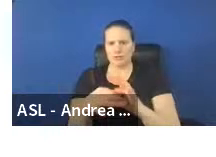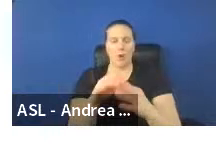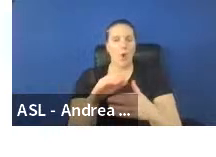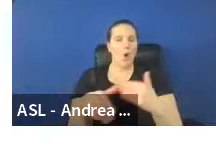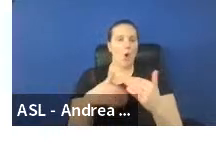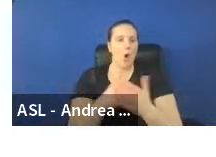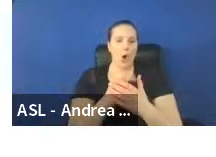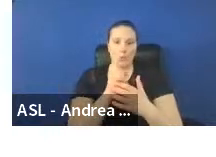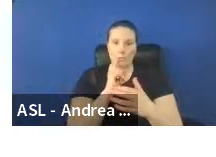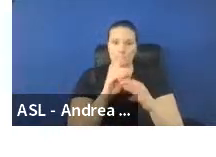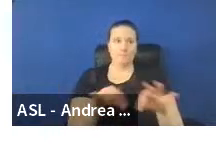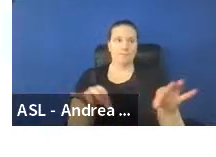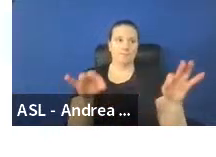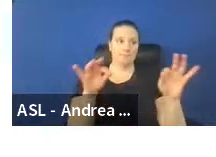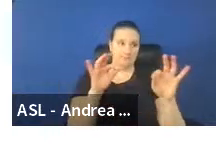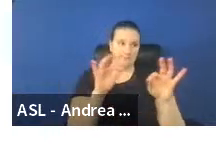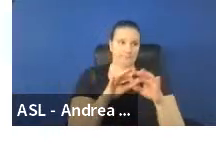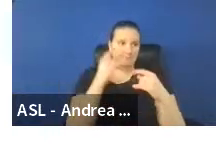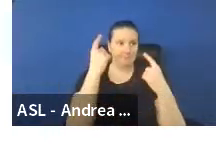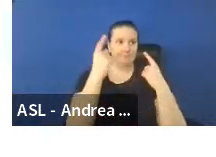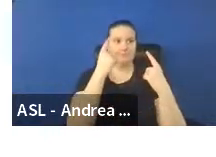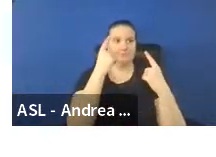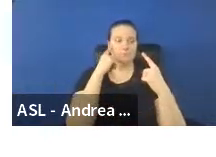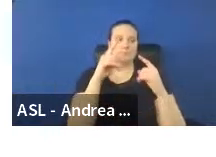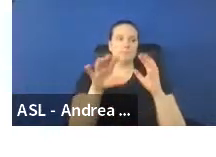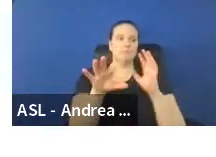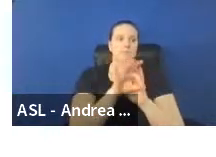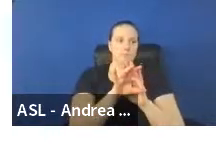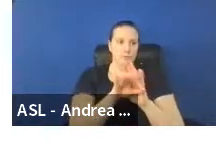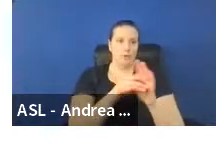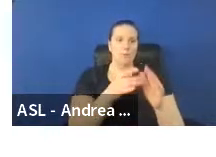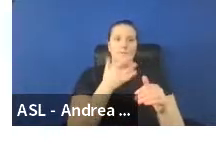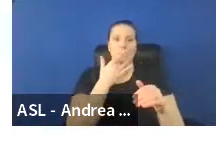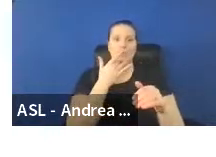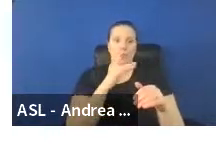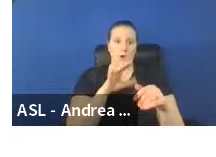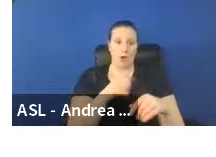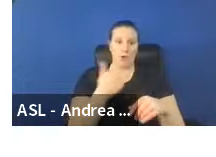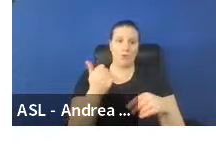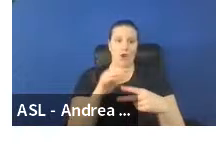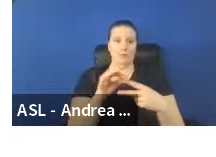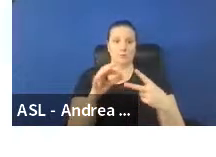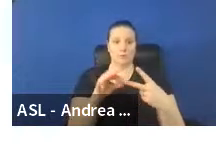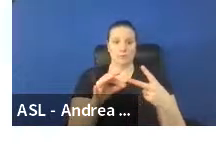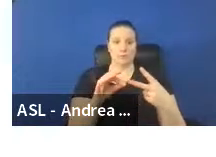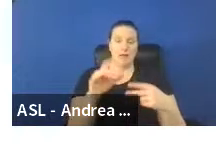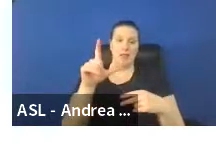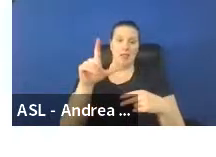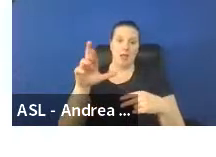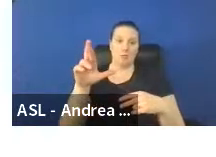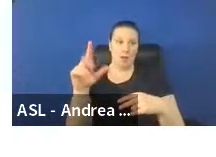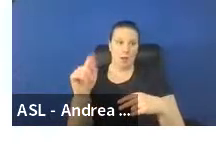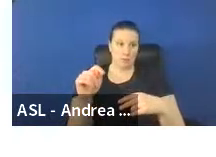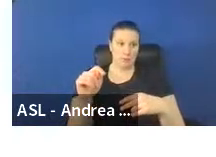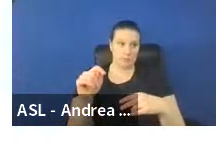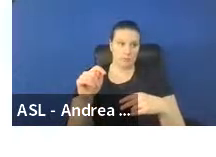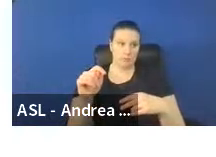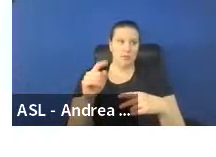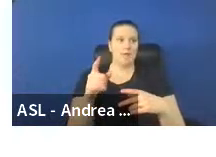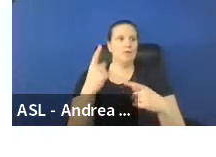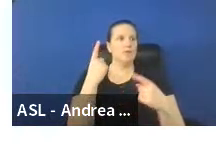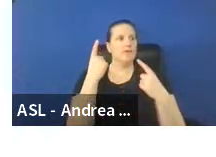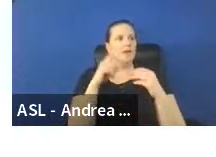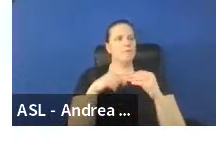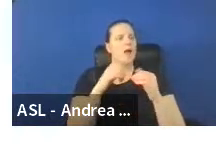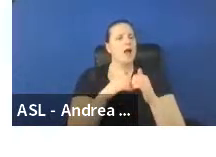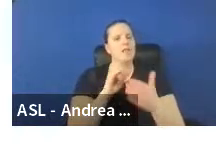all really important considerations when we're selecting a preferred alternative. So for instance, with light rail alternatives, we really need to think about how